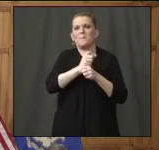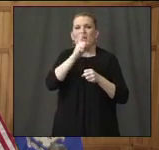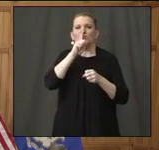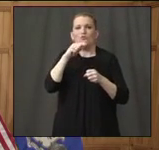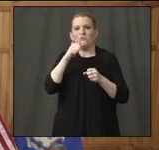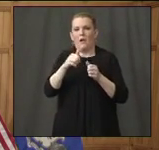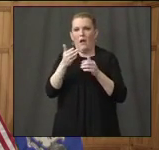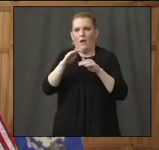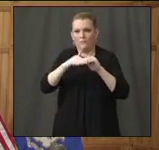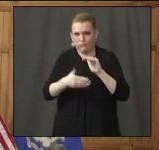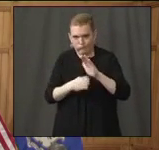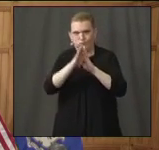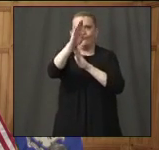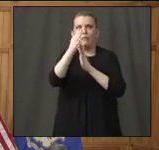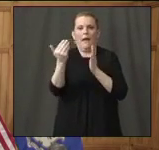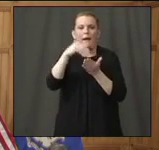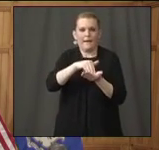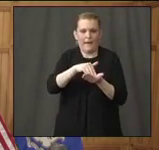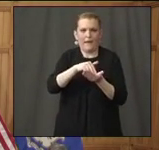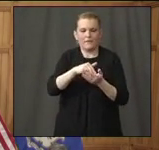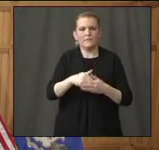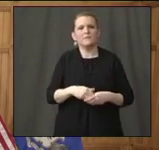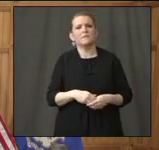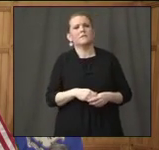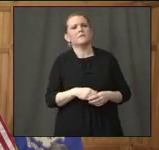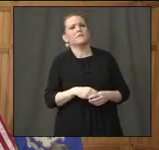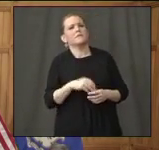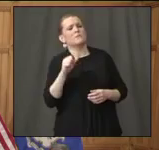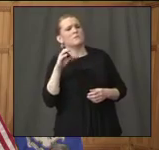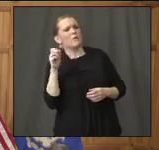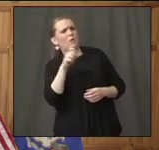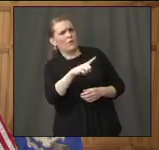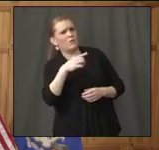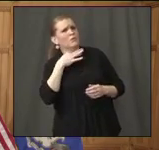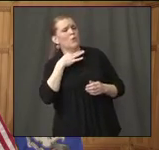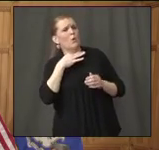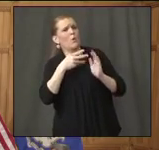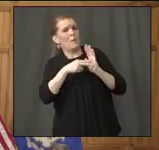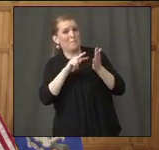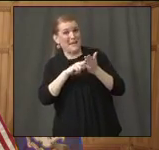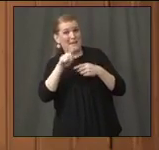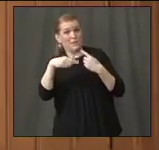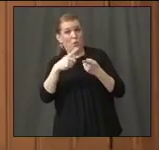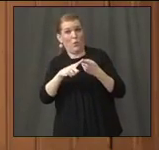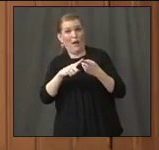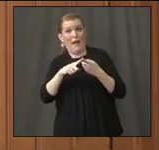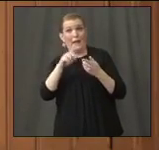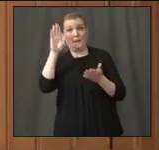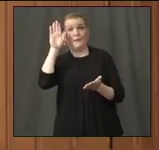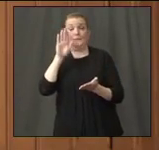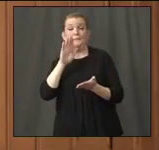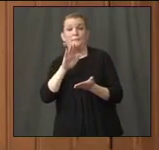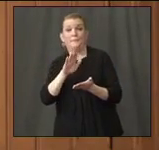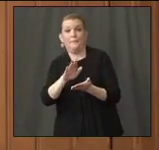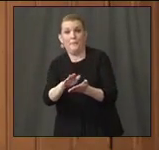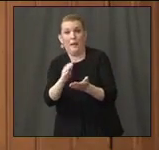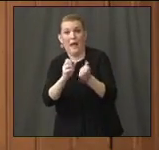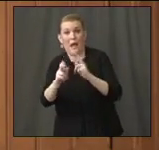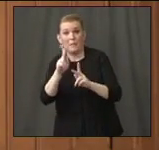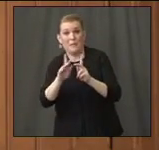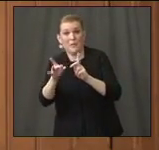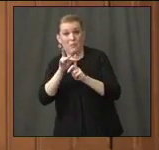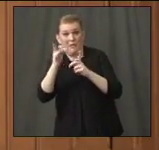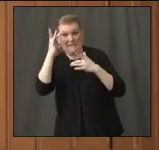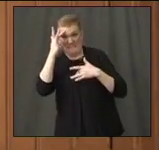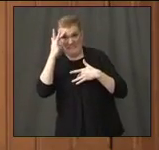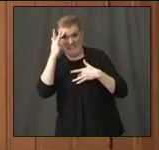step up as the caseload comes down? Is that what you're saying? Well, the tracing will step up as fast as we can get these systems up and running. We